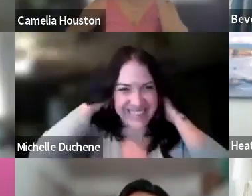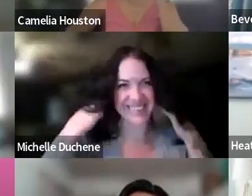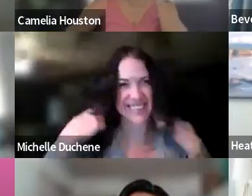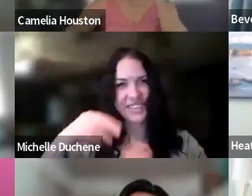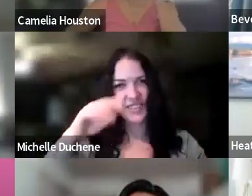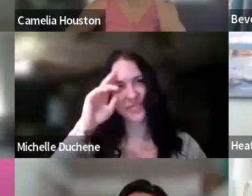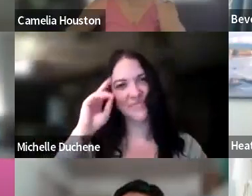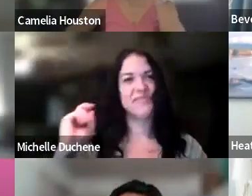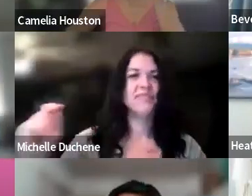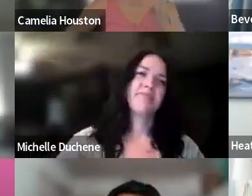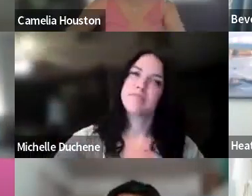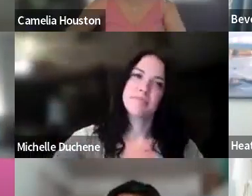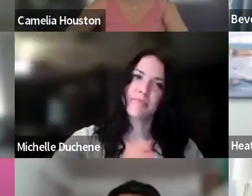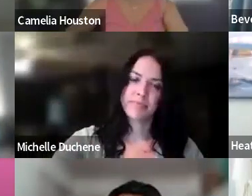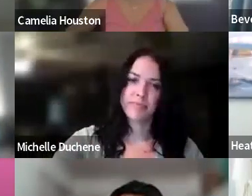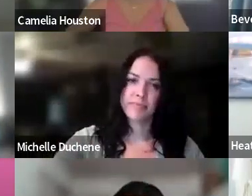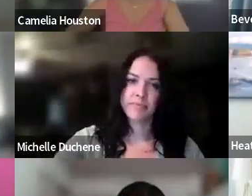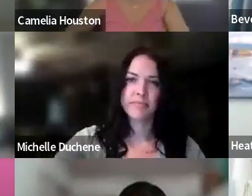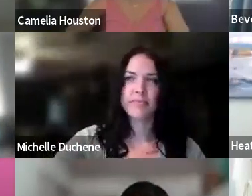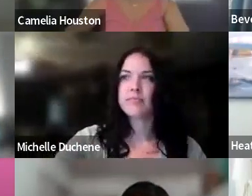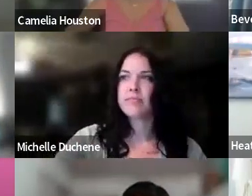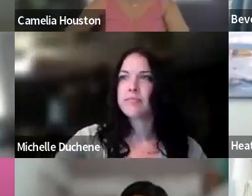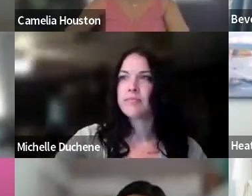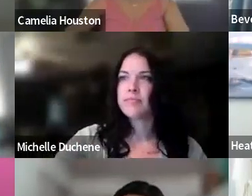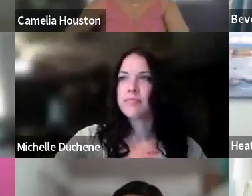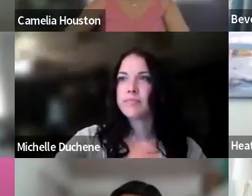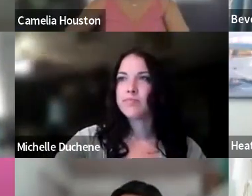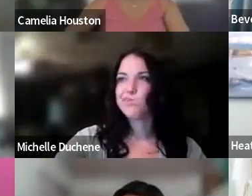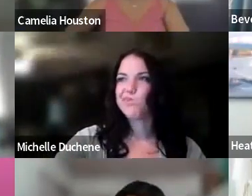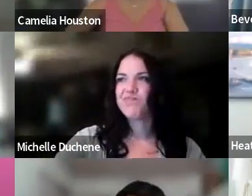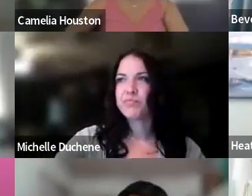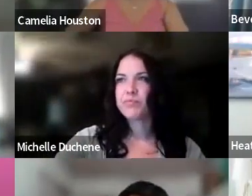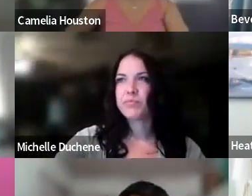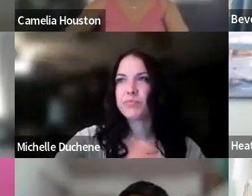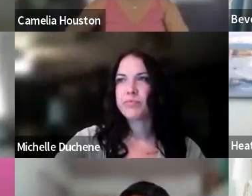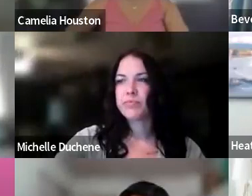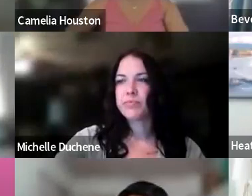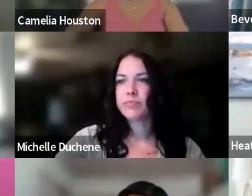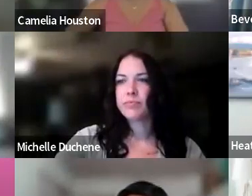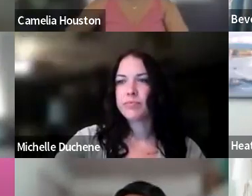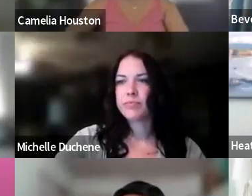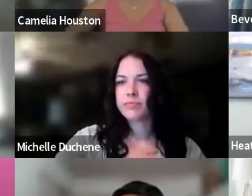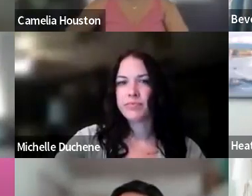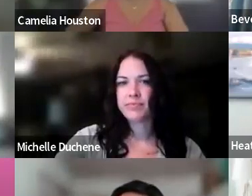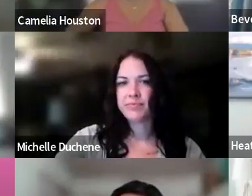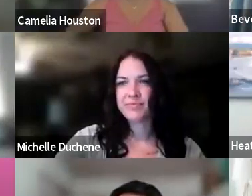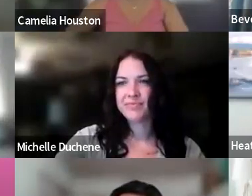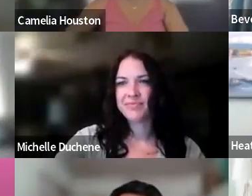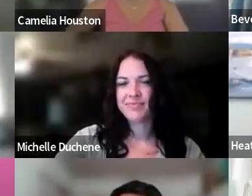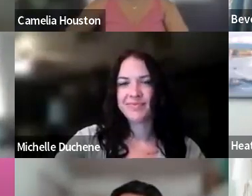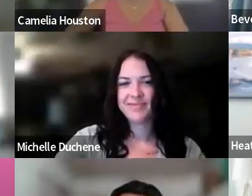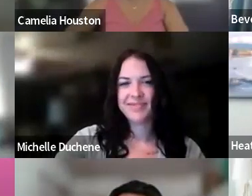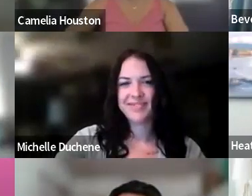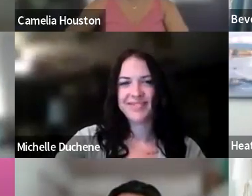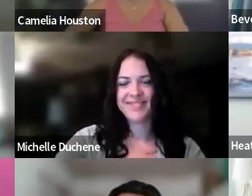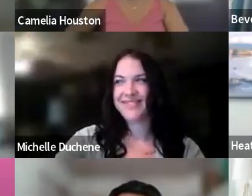progress, like when the fall starts, we'll be able to talk about this a little bit more, but thank you for